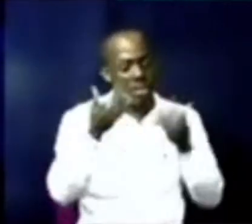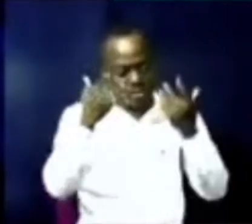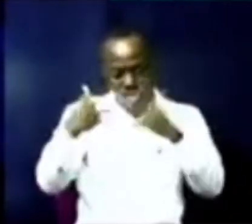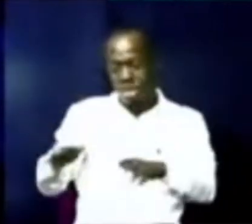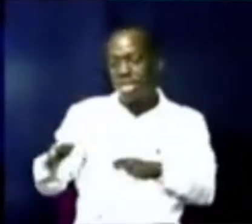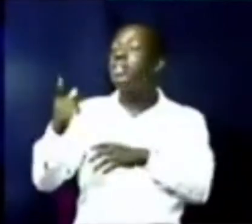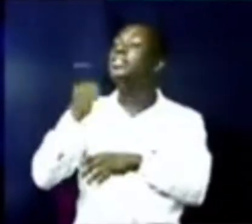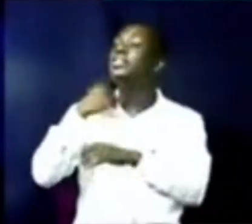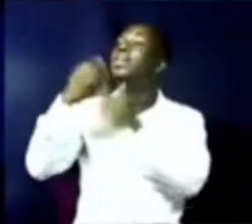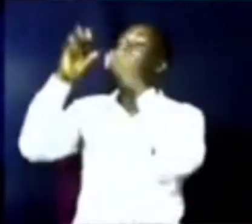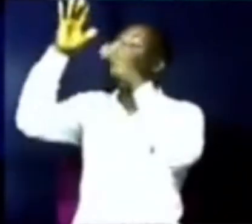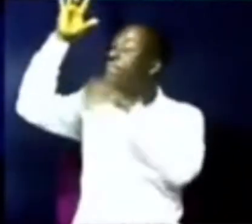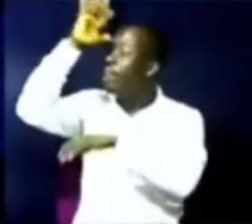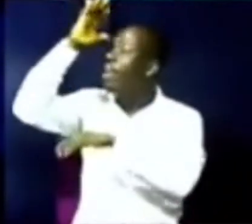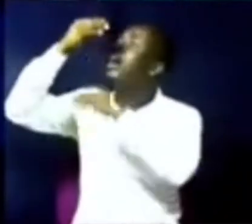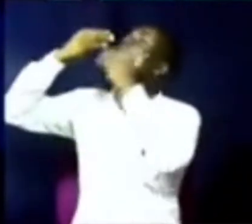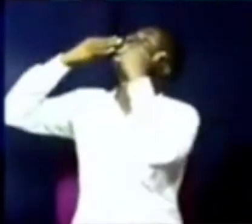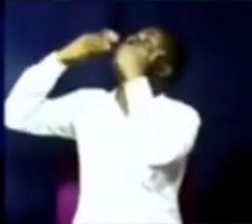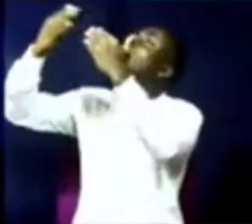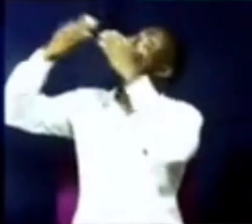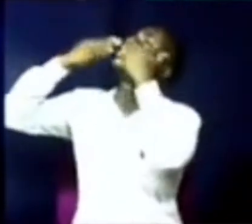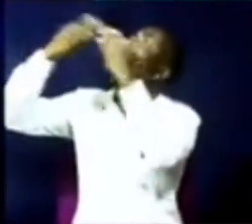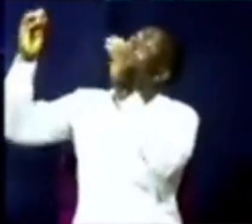for saving our lives.